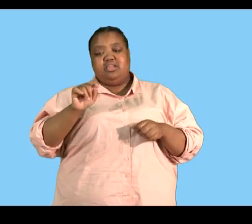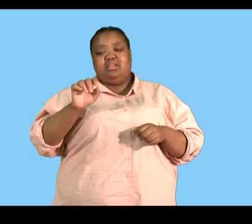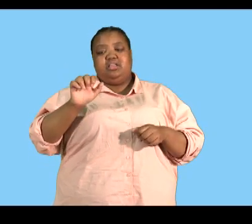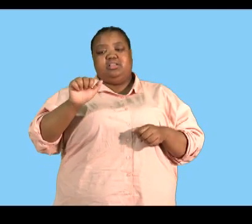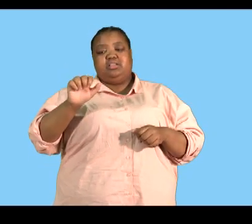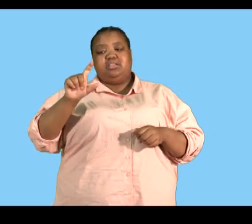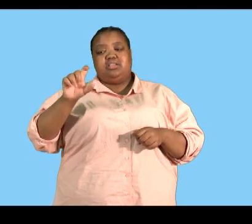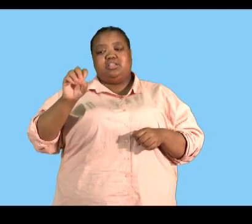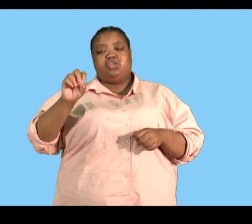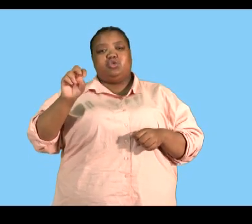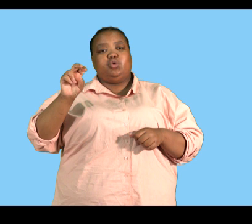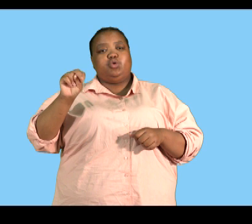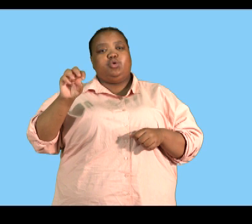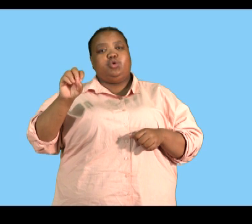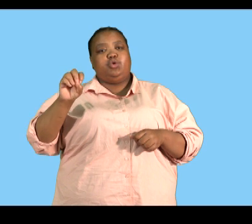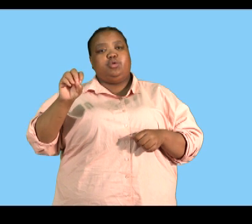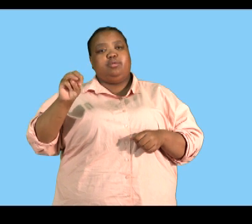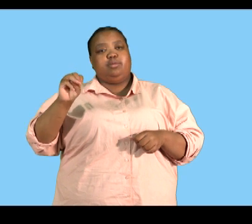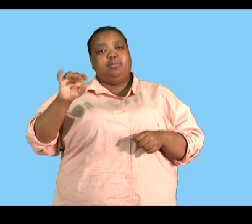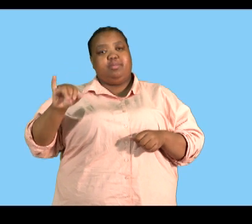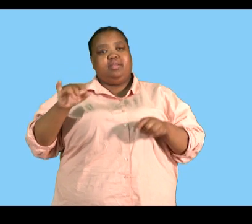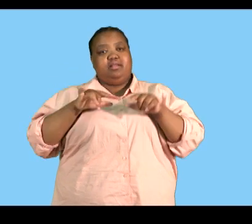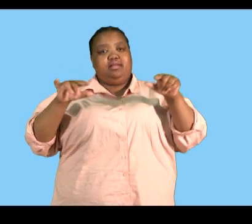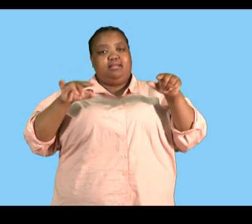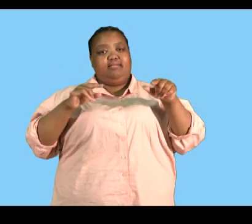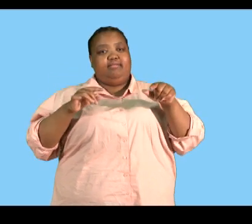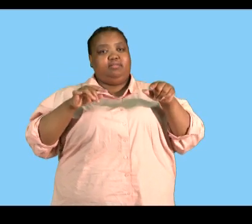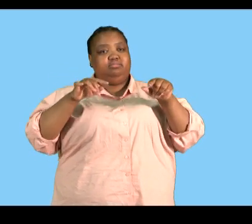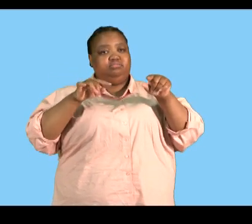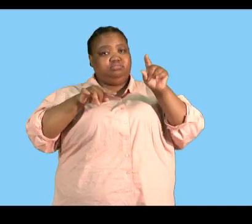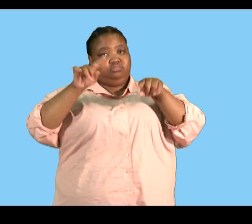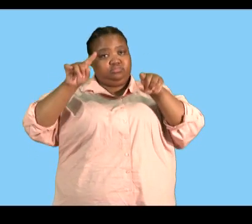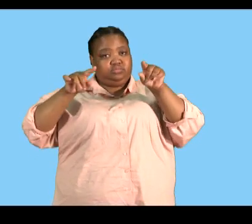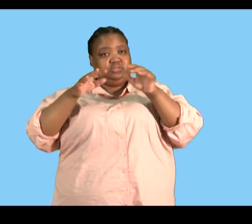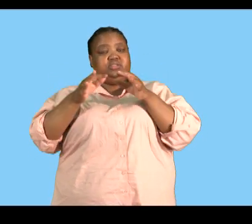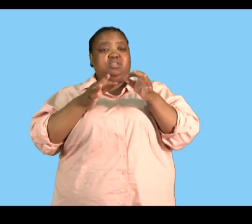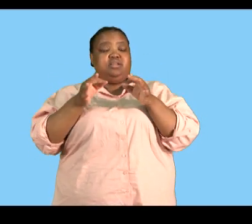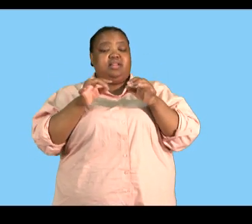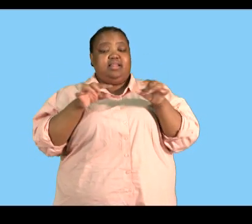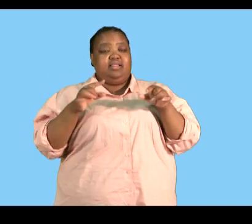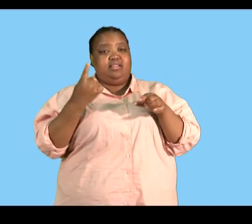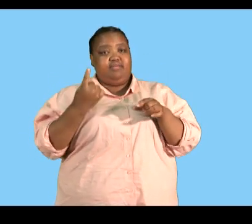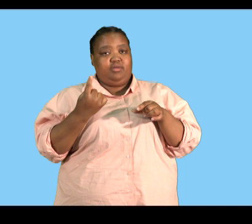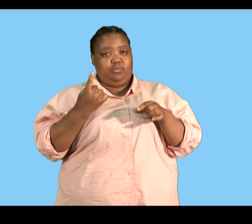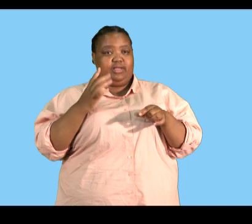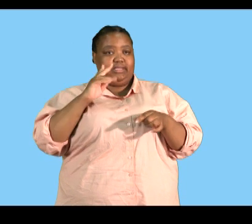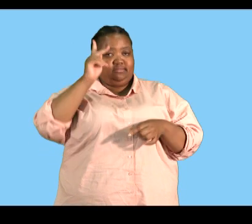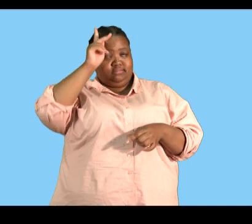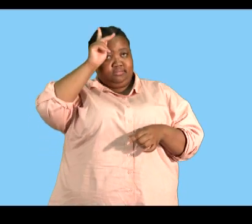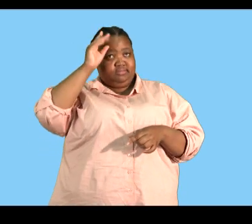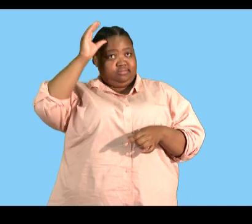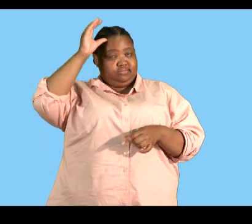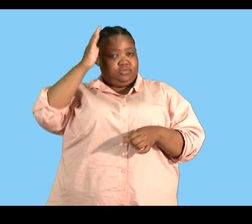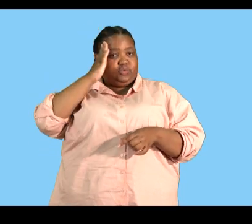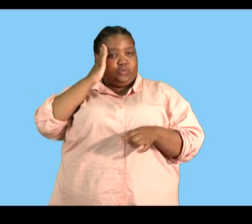taxonomy levels for level 1, whereby we talk of knowing, it will be a question whereby now it will have basic